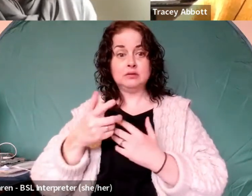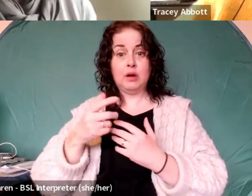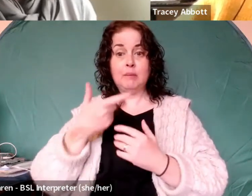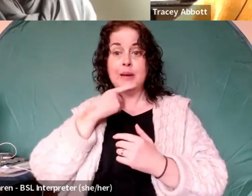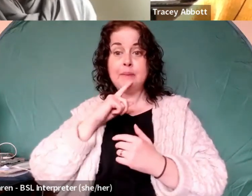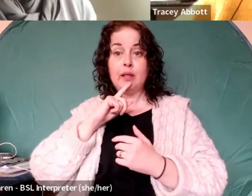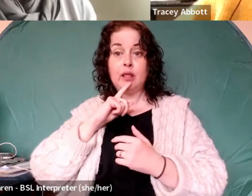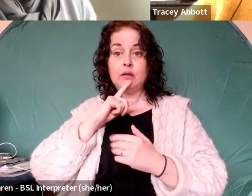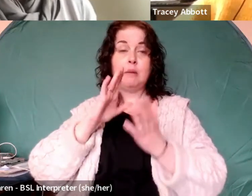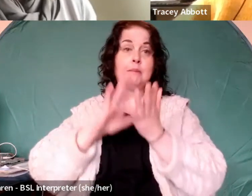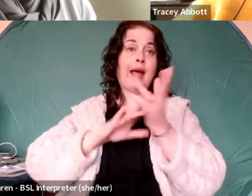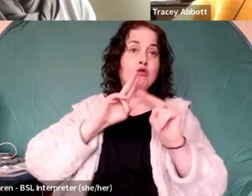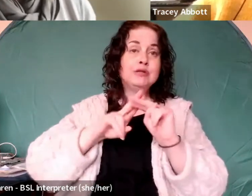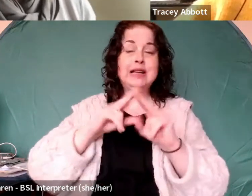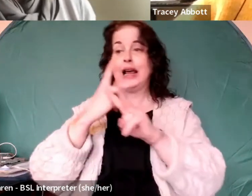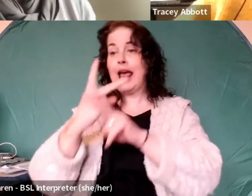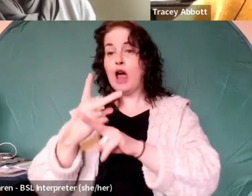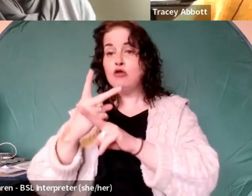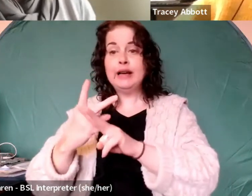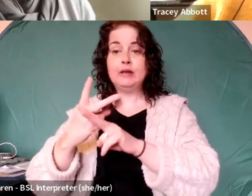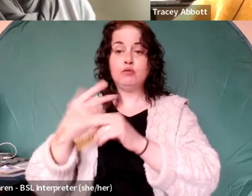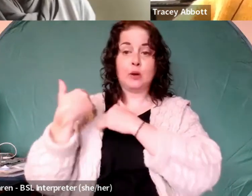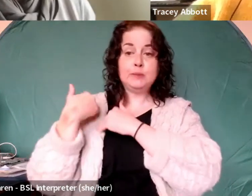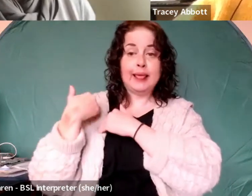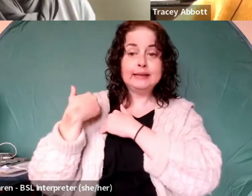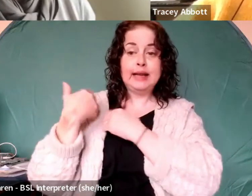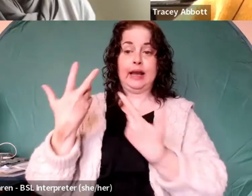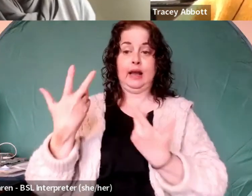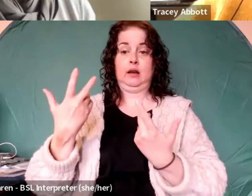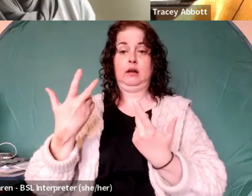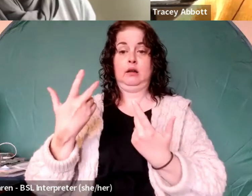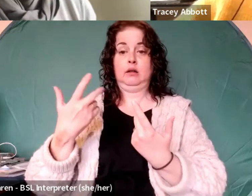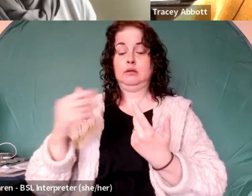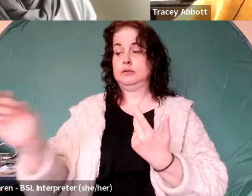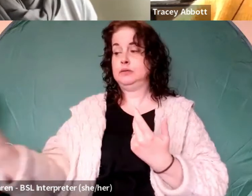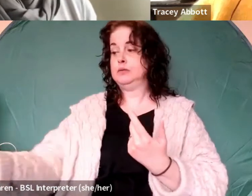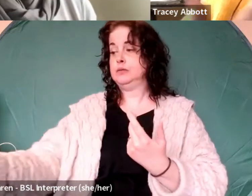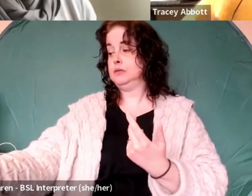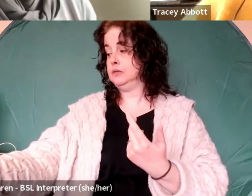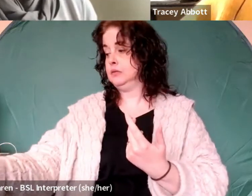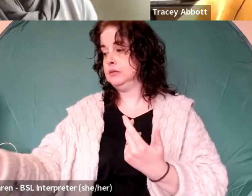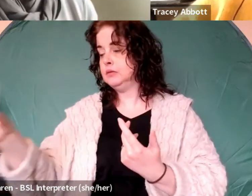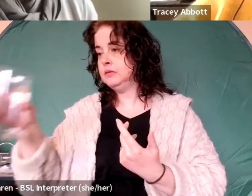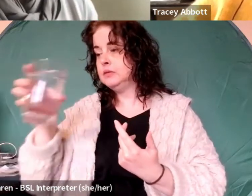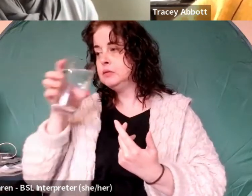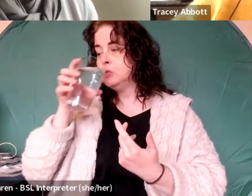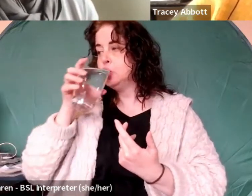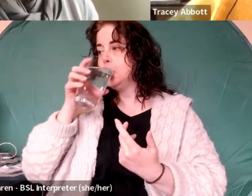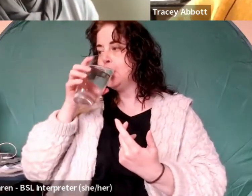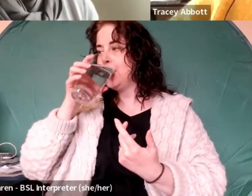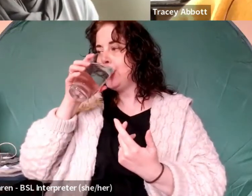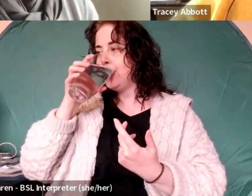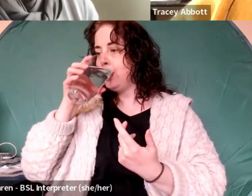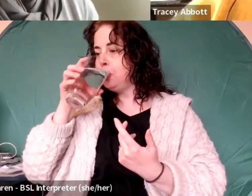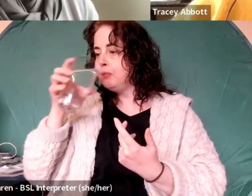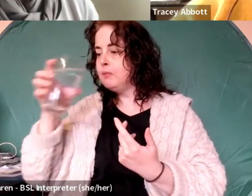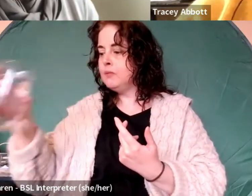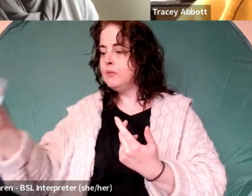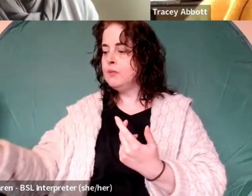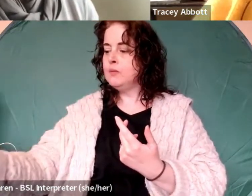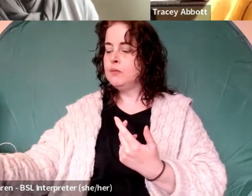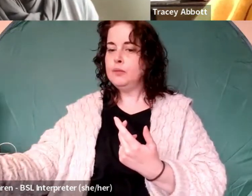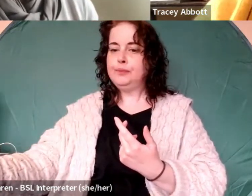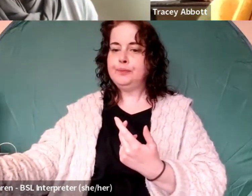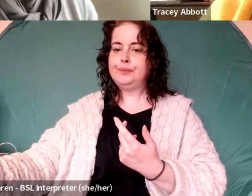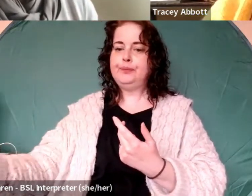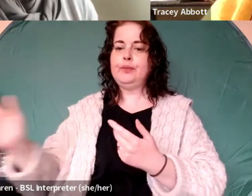people. Parenting, caring, responsibilities, all of that sort of stuff, isn't it? What else? Having the dogs at home. I think one of the